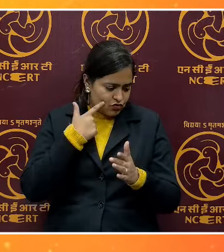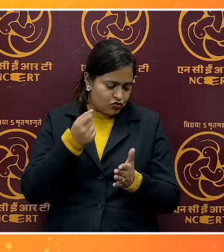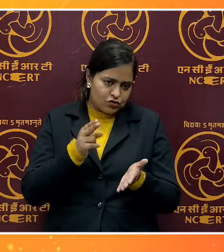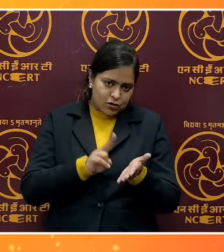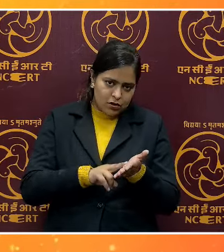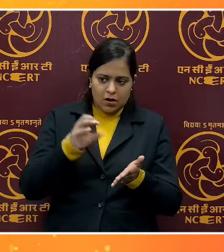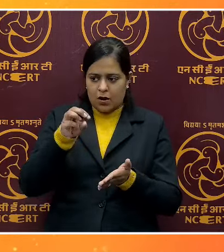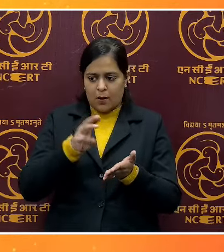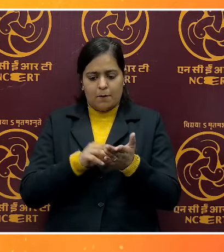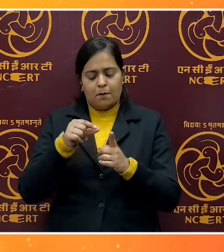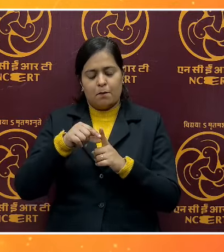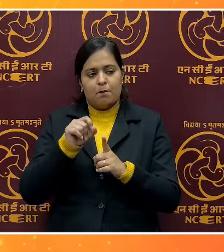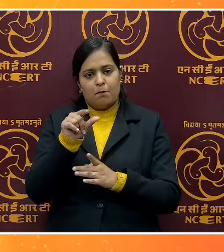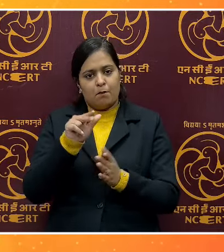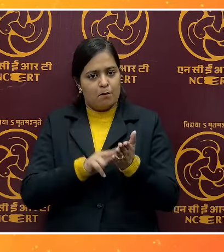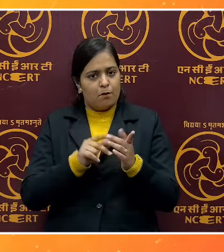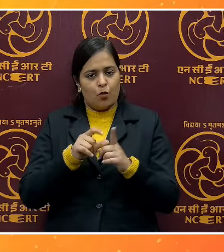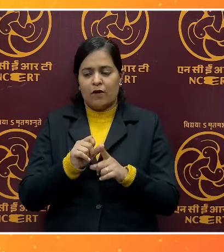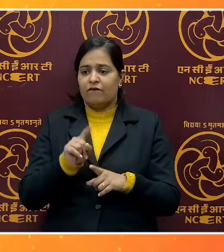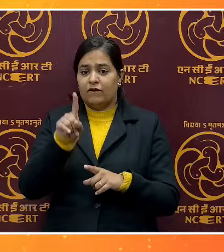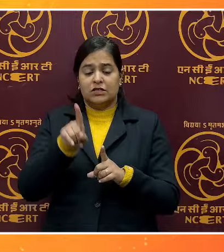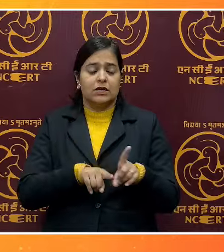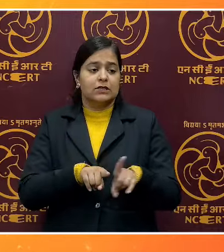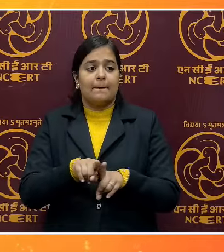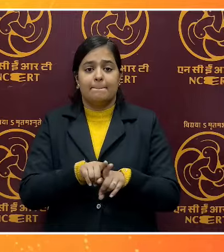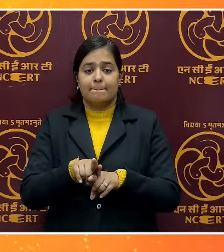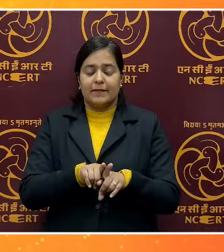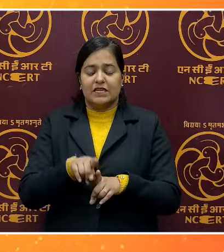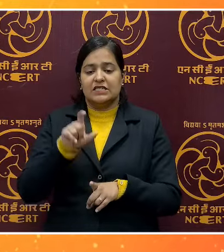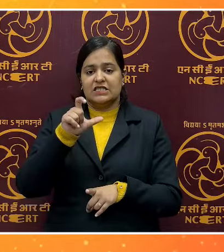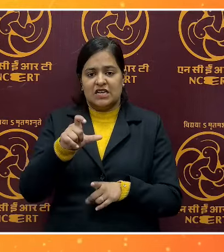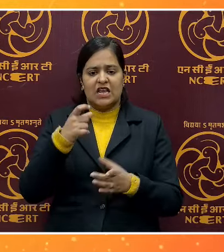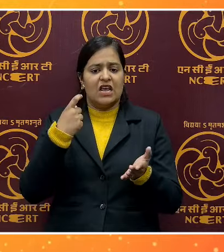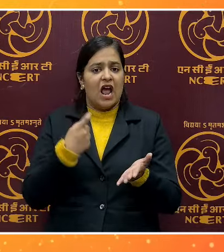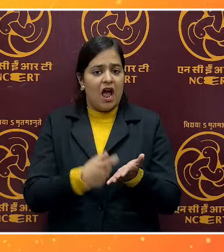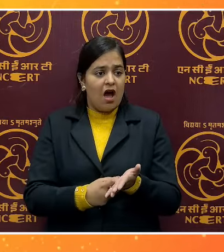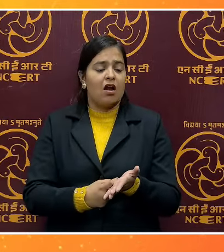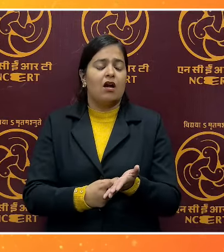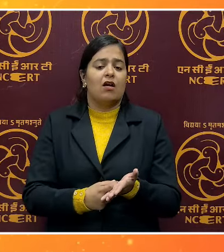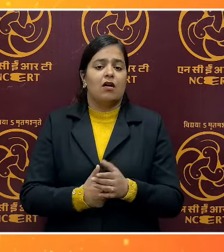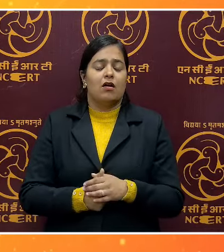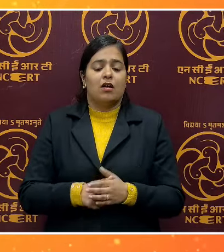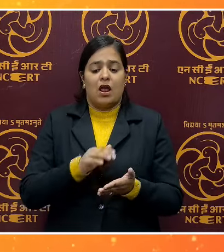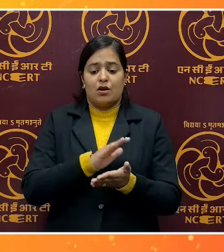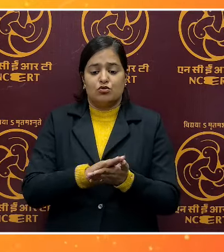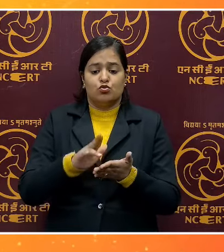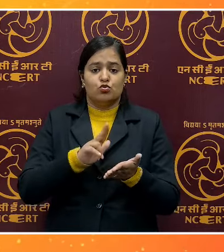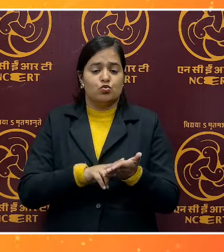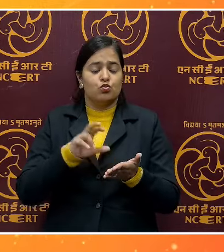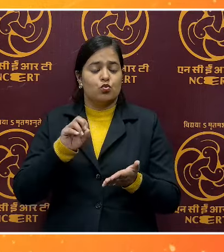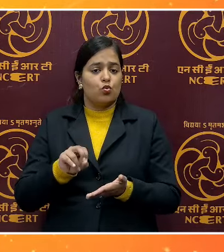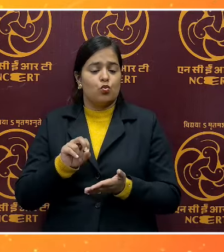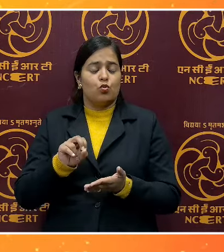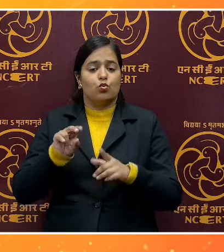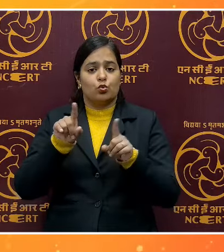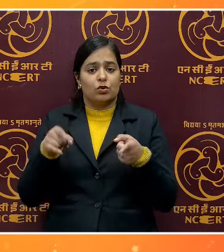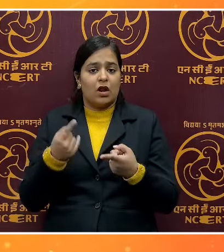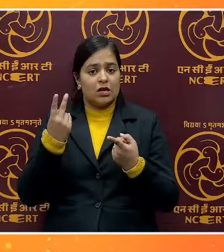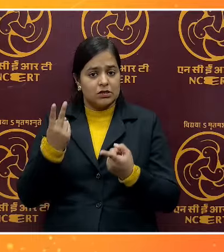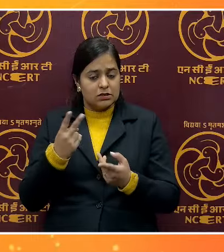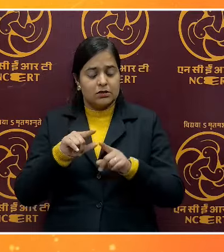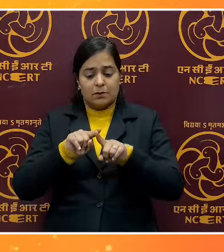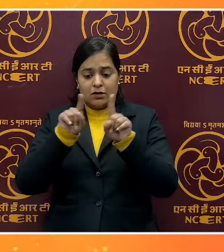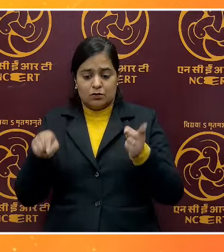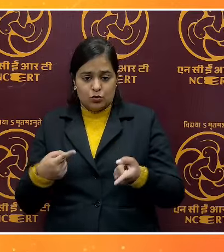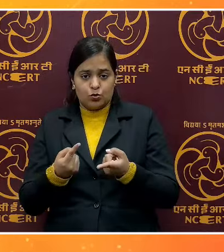In case of first example, CrNH3 whole thrice, H2O whole thrice, bracket